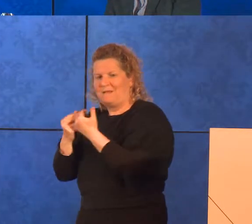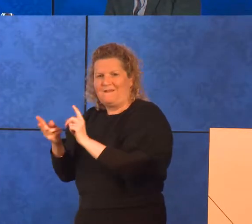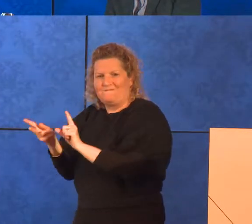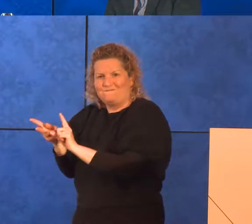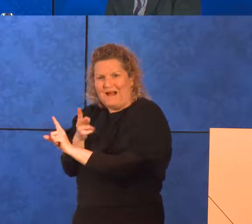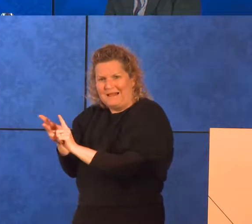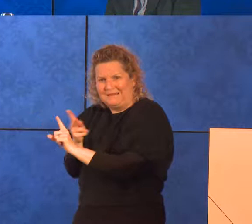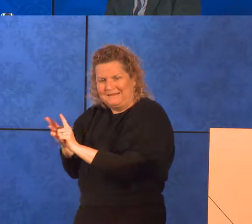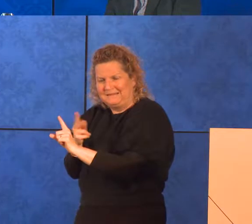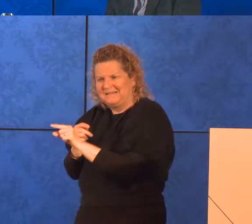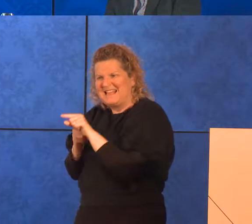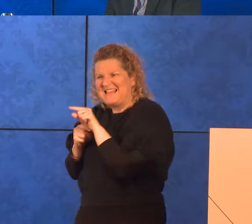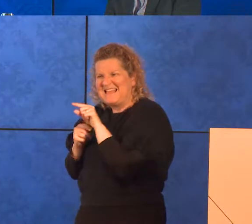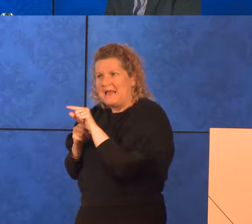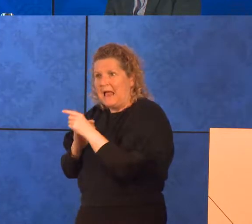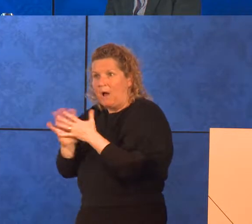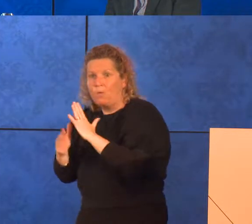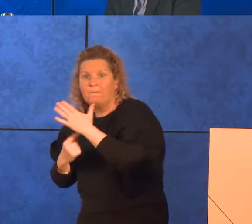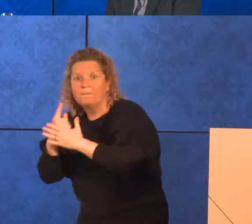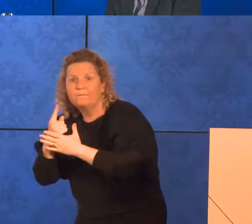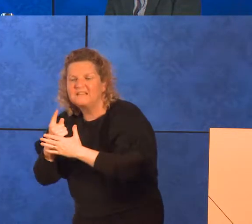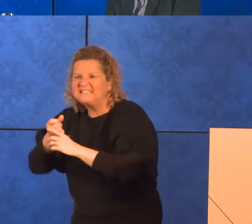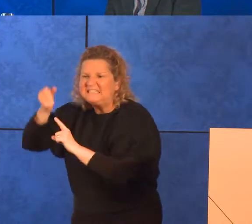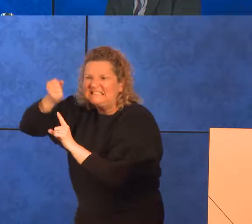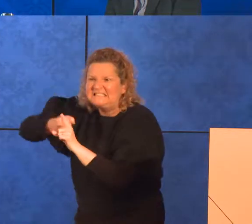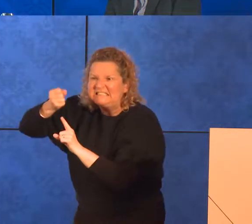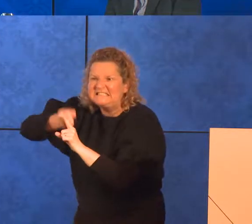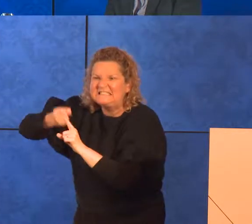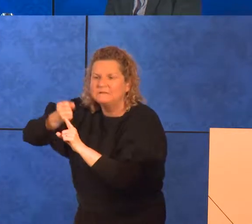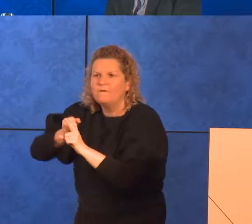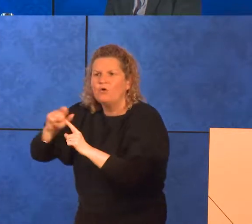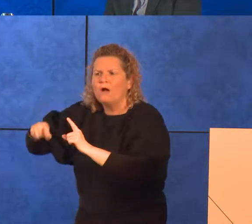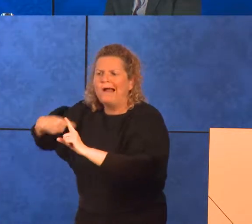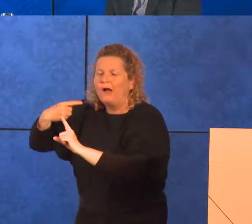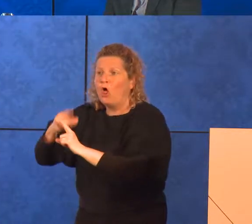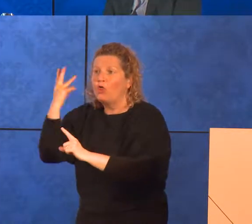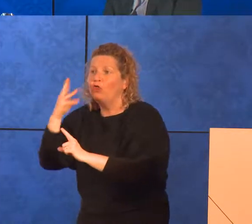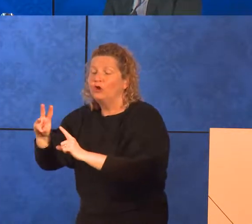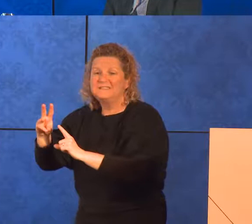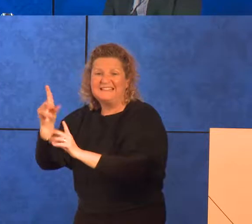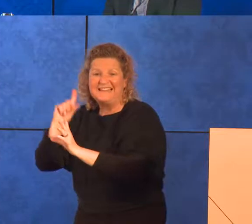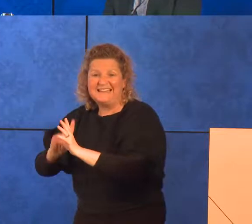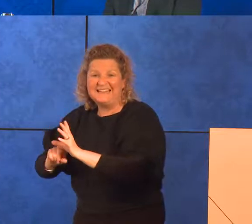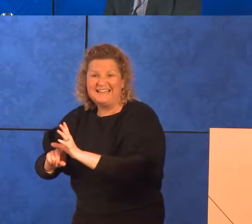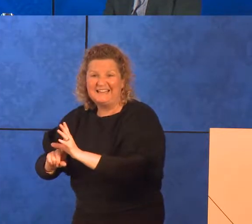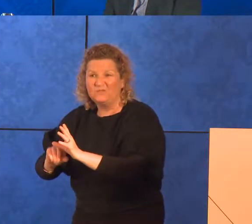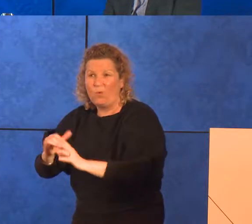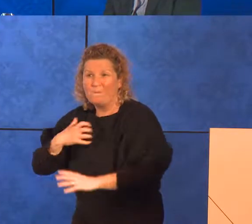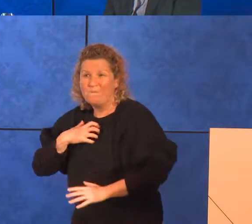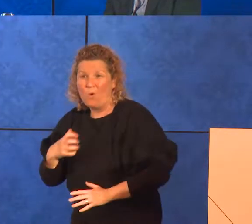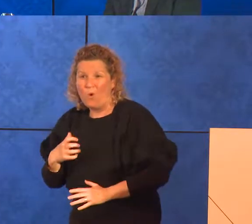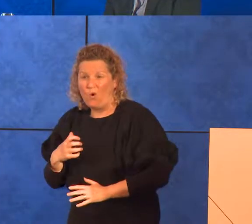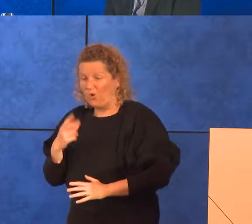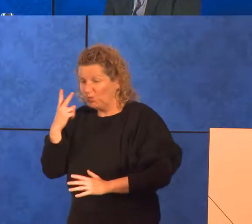part of advocates for 30 plus years in the sector, if not more. So I'm 2 decades